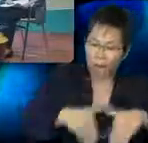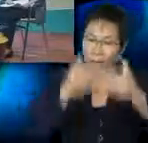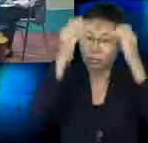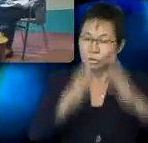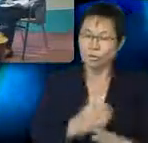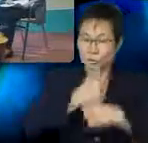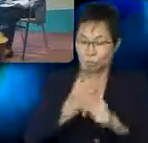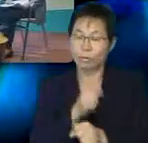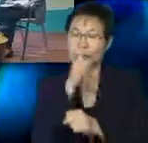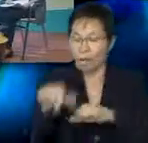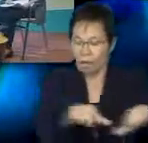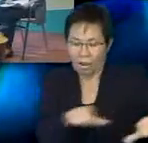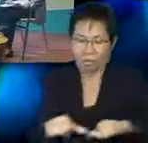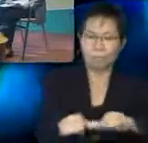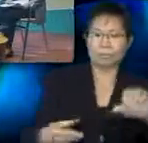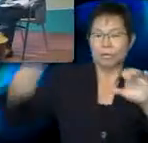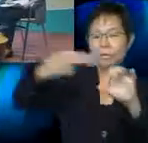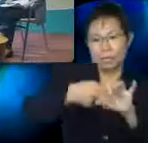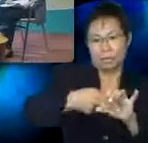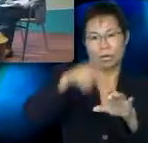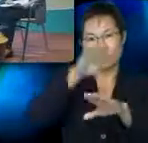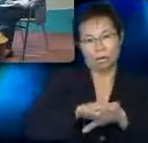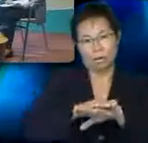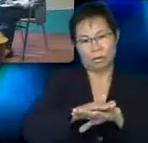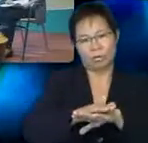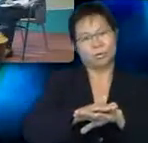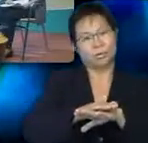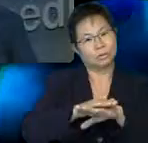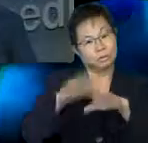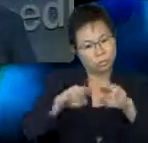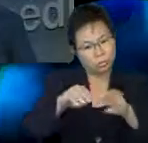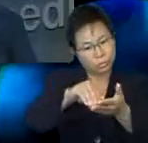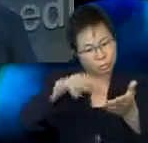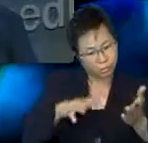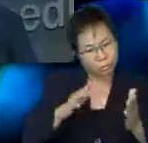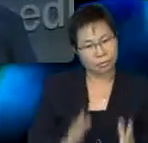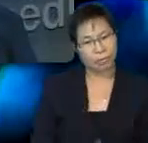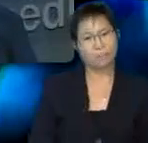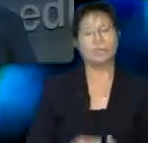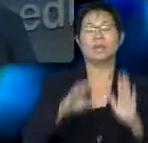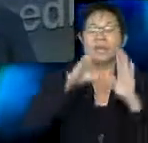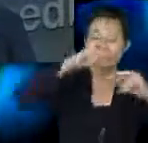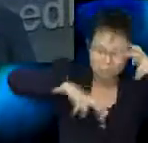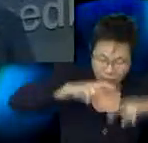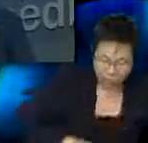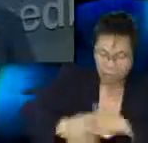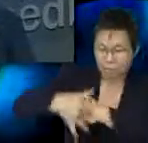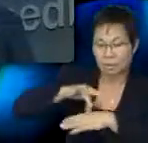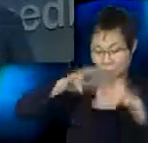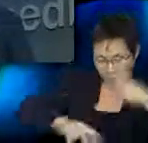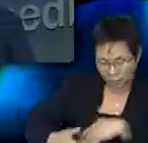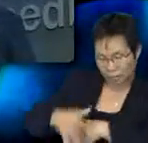can ensure active participation on the part of the students. In examining our